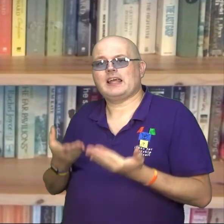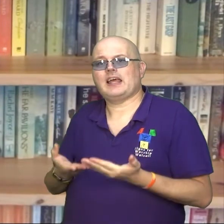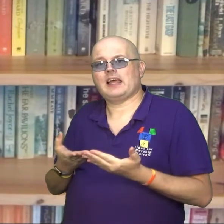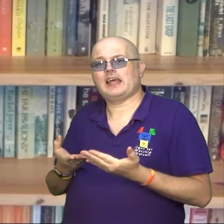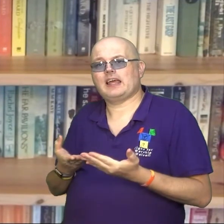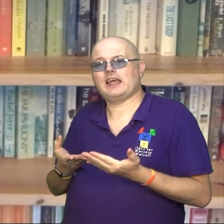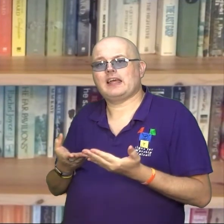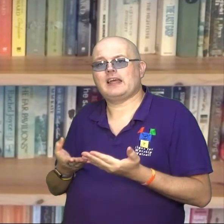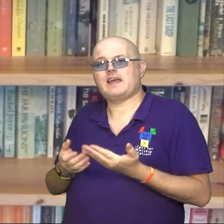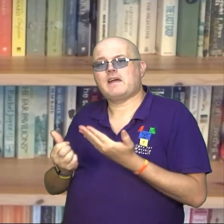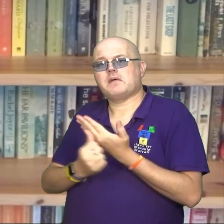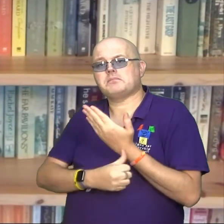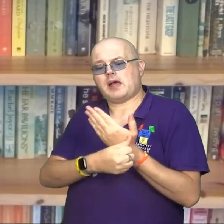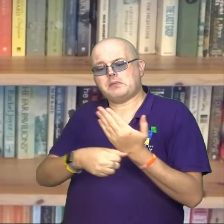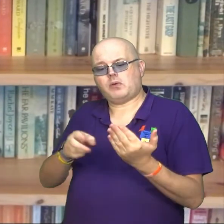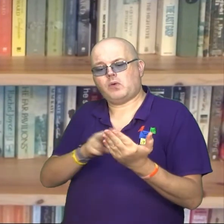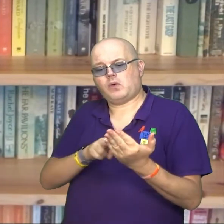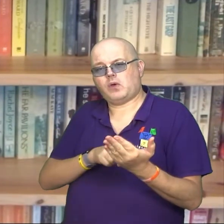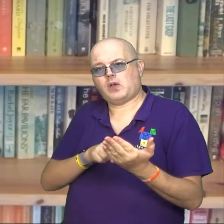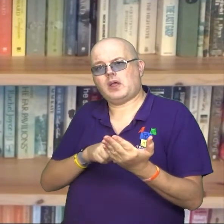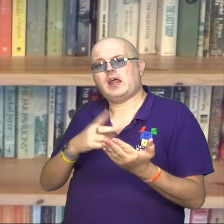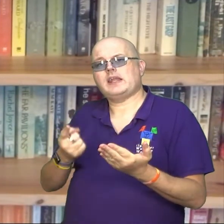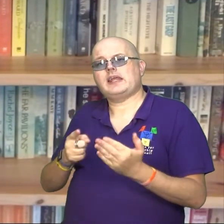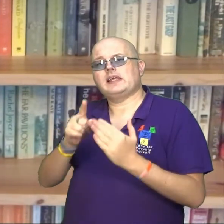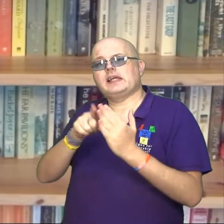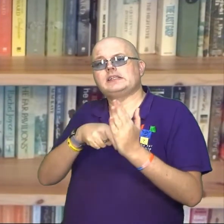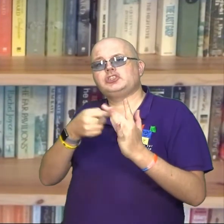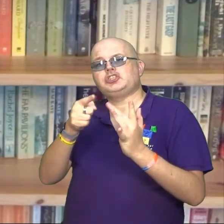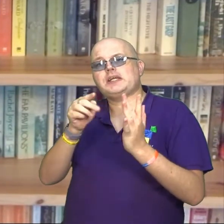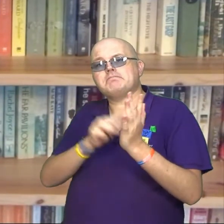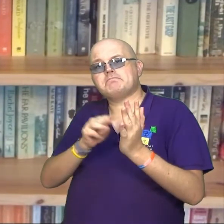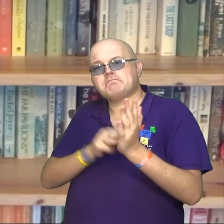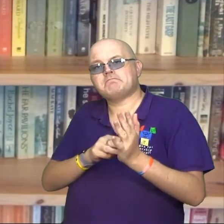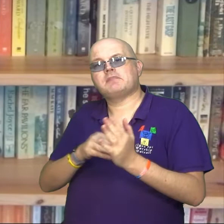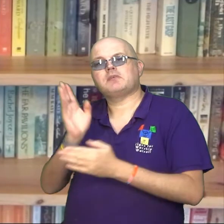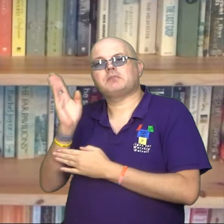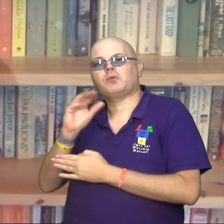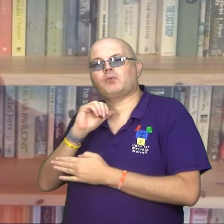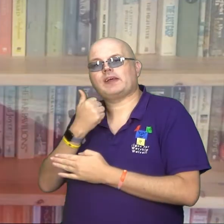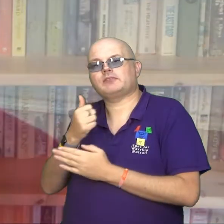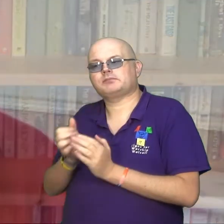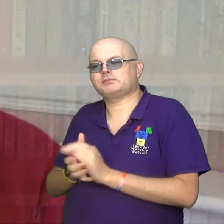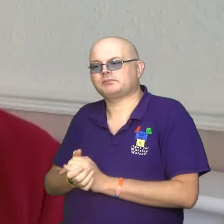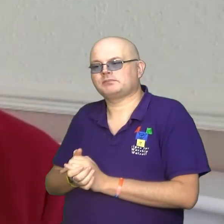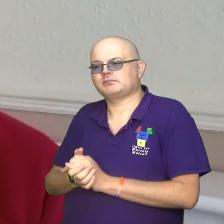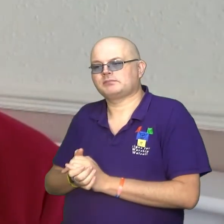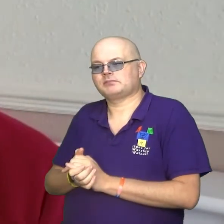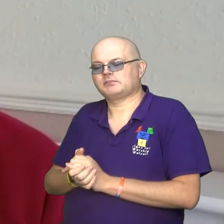We're now going to have our Bible readings and then Jim will speak to us.